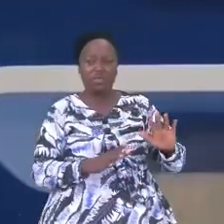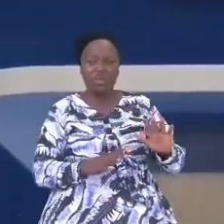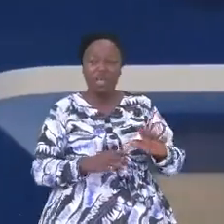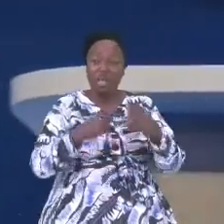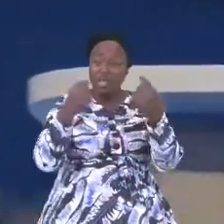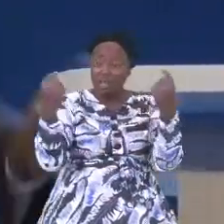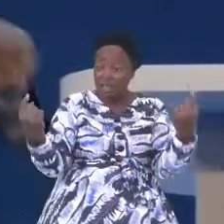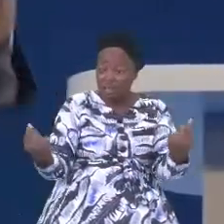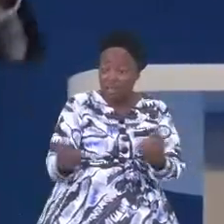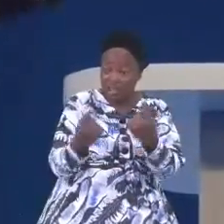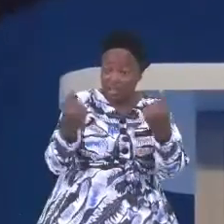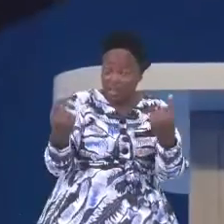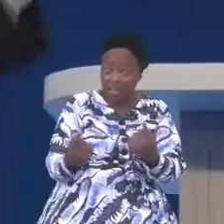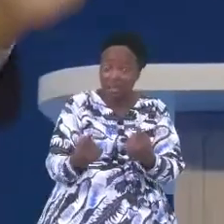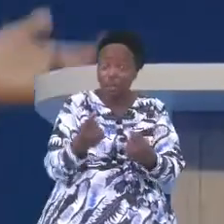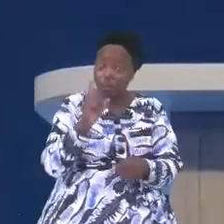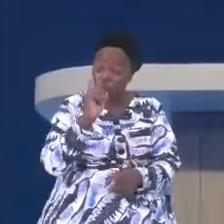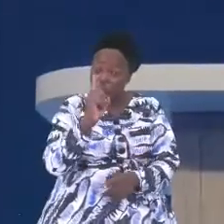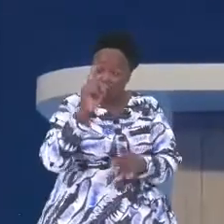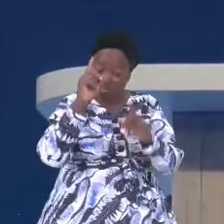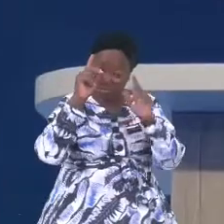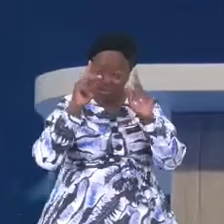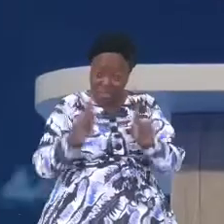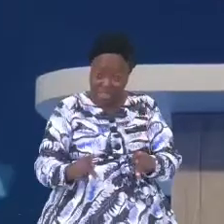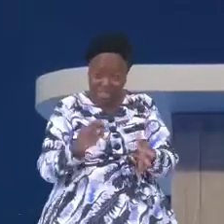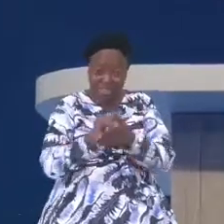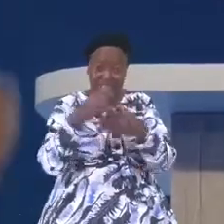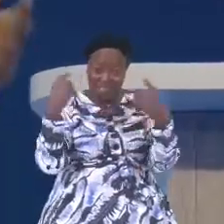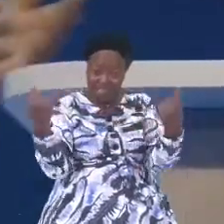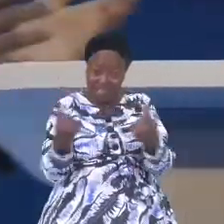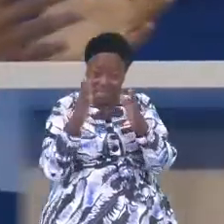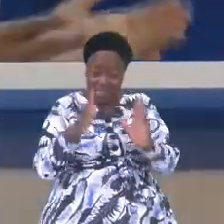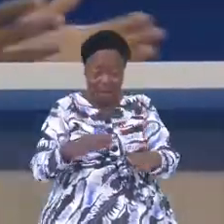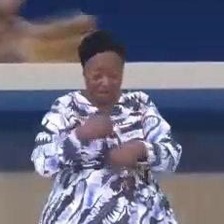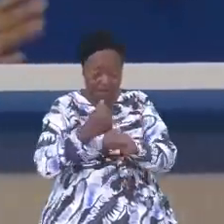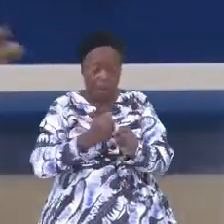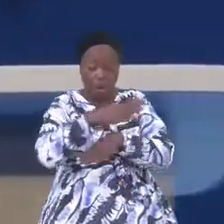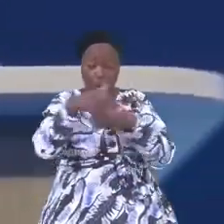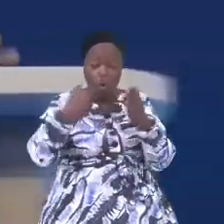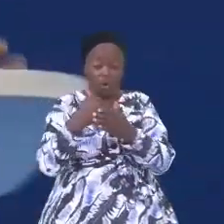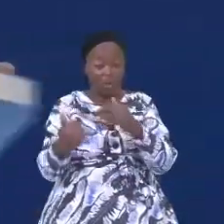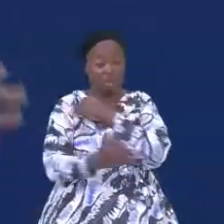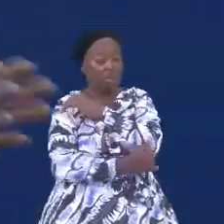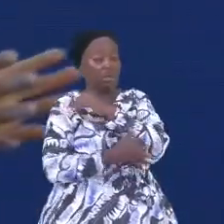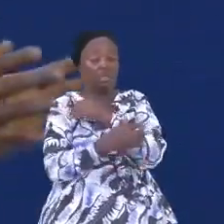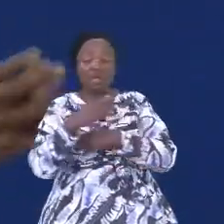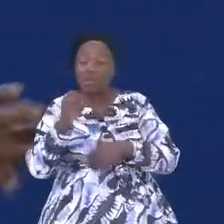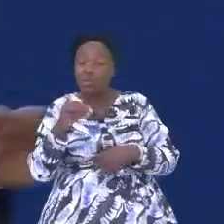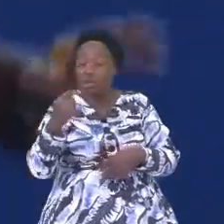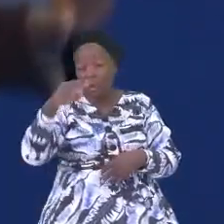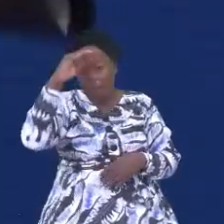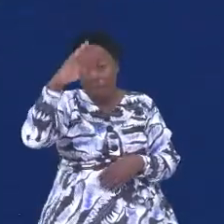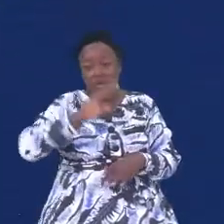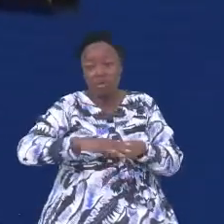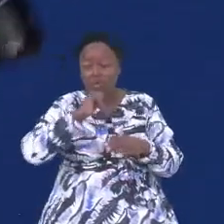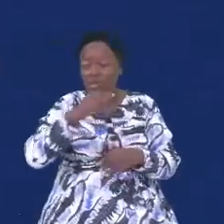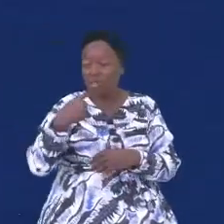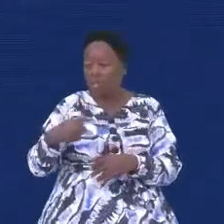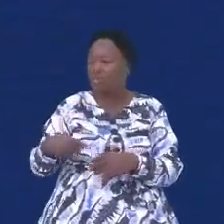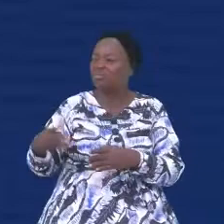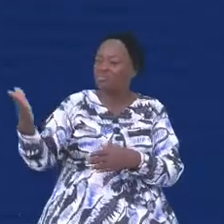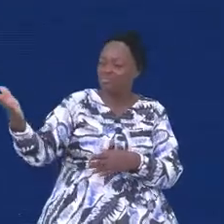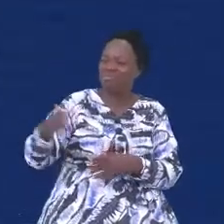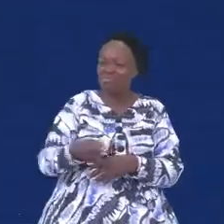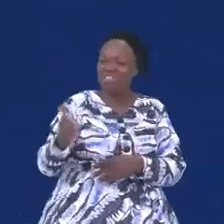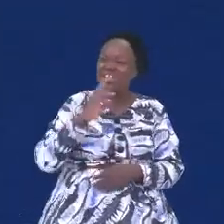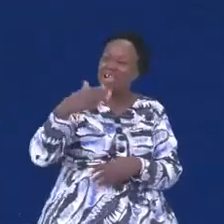Single individuals make the whole country. And so the man did not refer to they are bad,